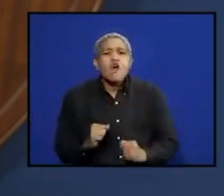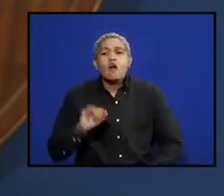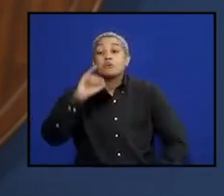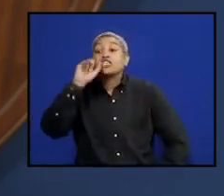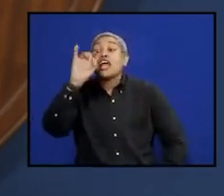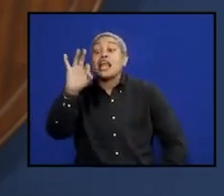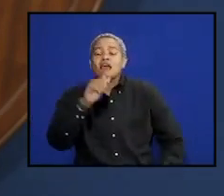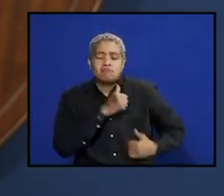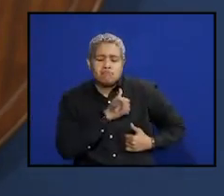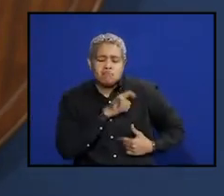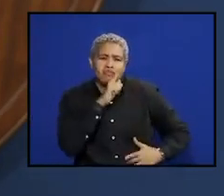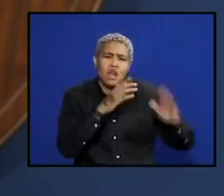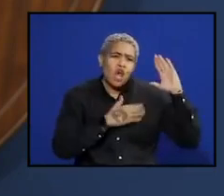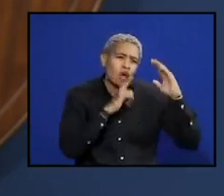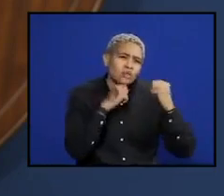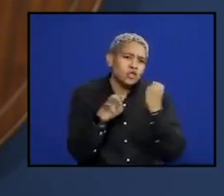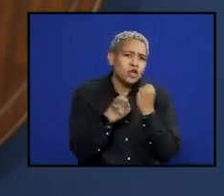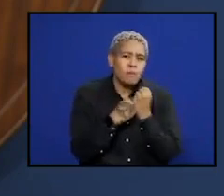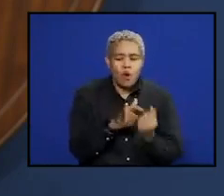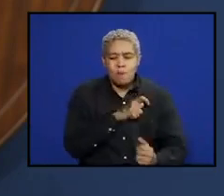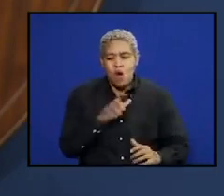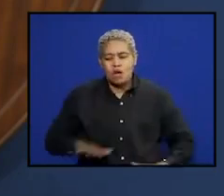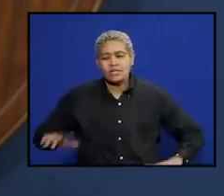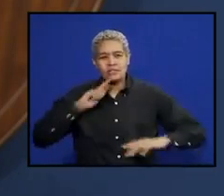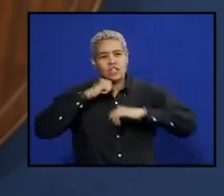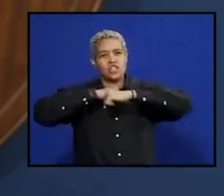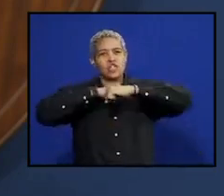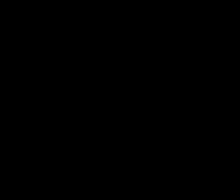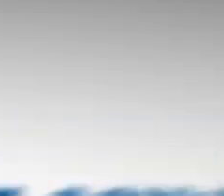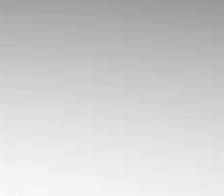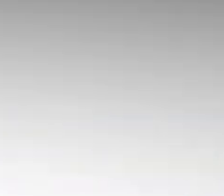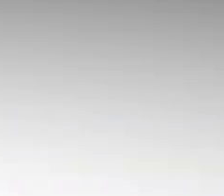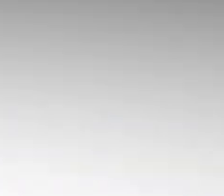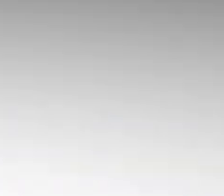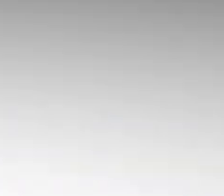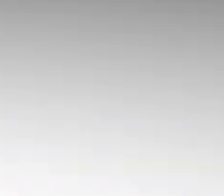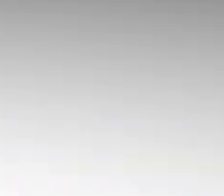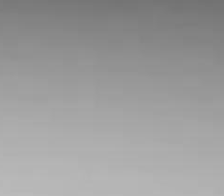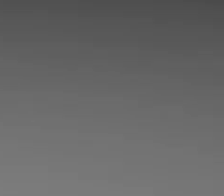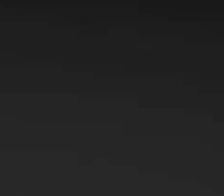JDF is committed to its support to the JCF in securing and safeguarding the way to Thank you. And